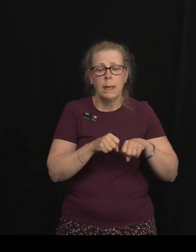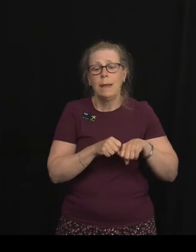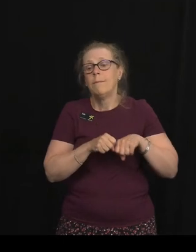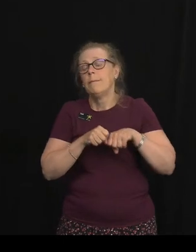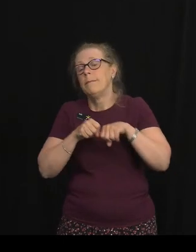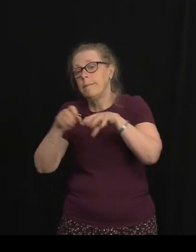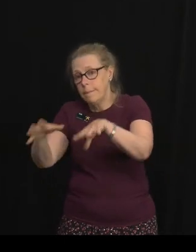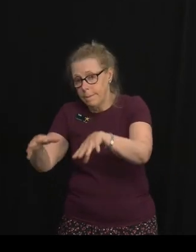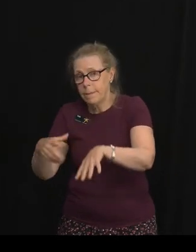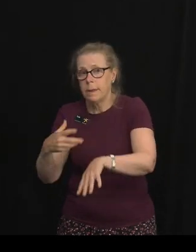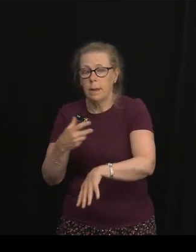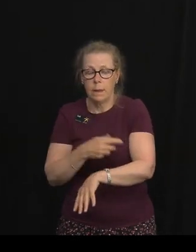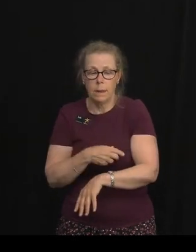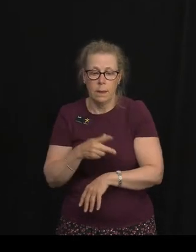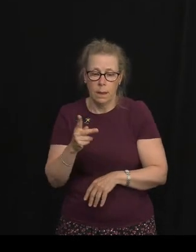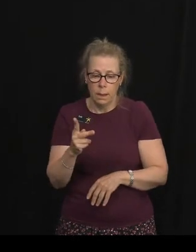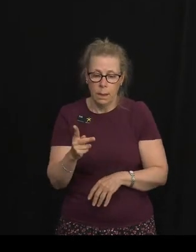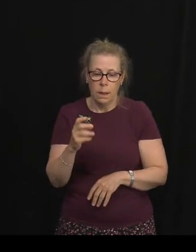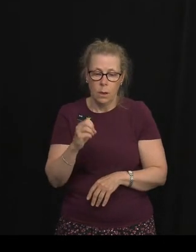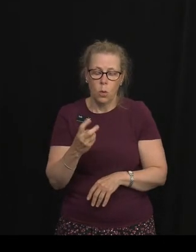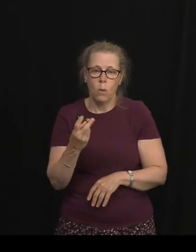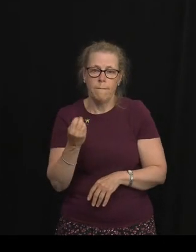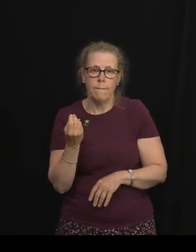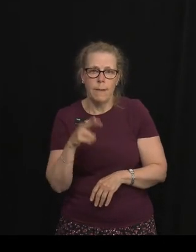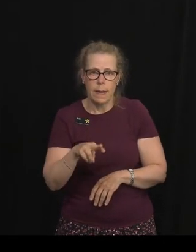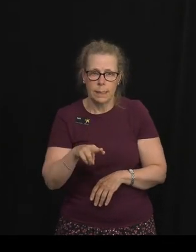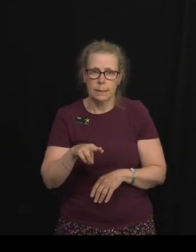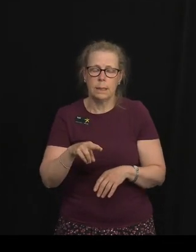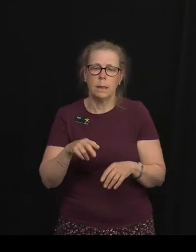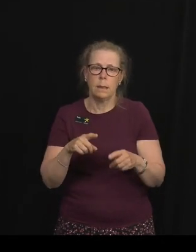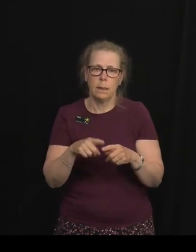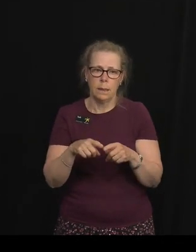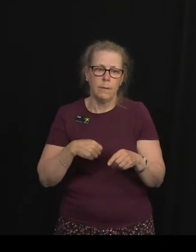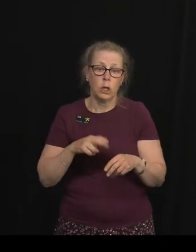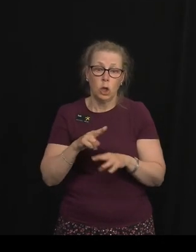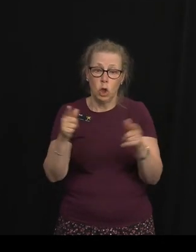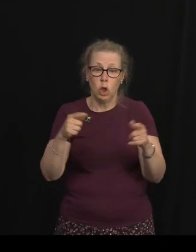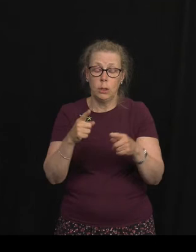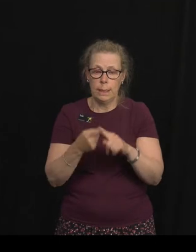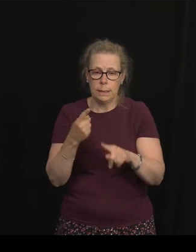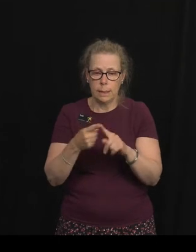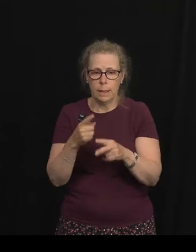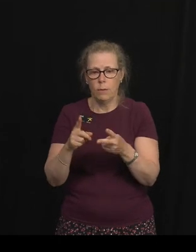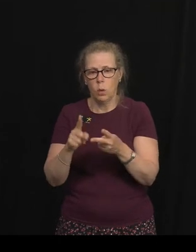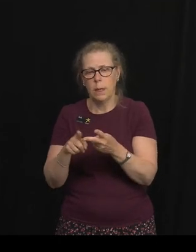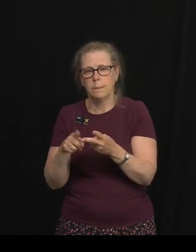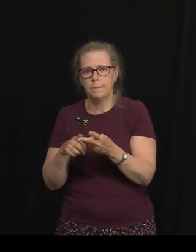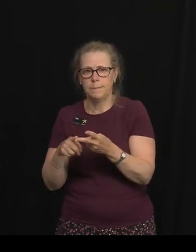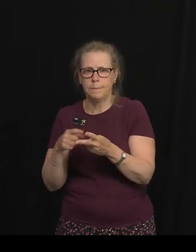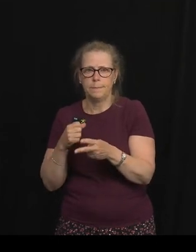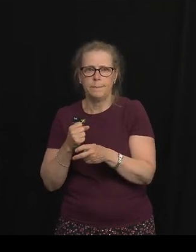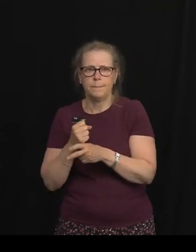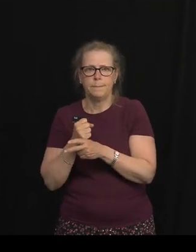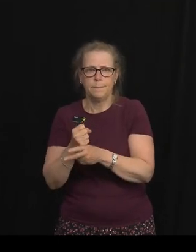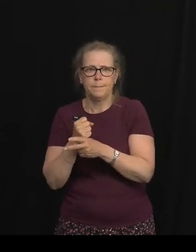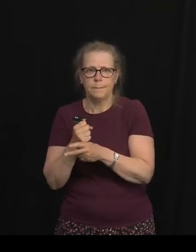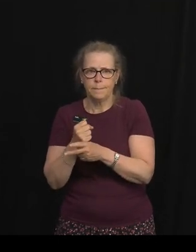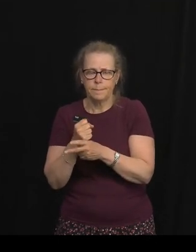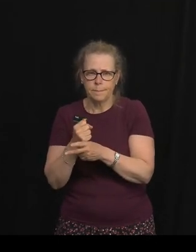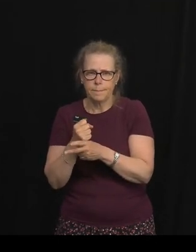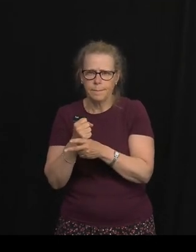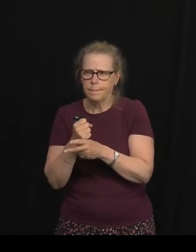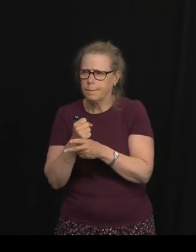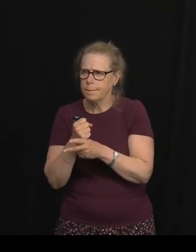The one is COVAX, which is, of course, a new and quite unique initiative. The other is a temporary limitation of the patent rights